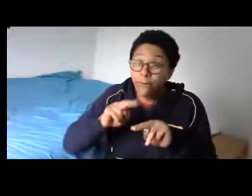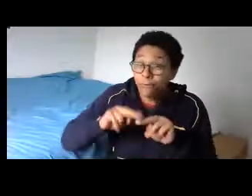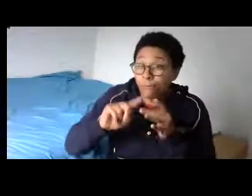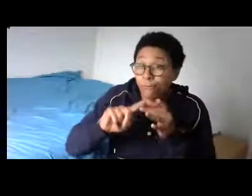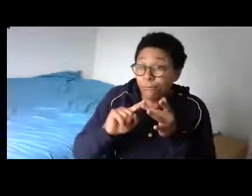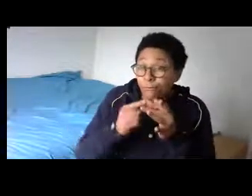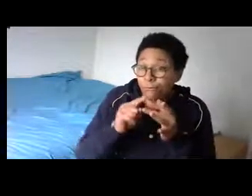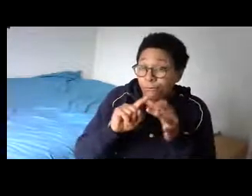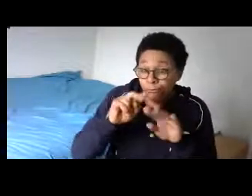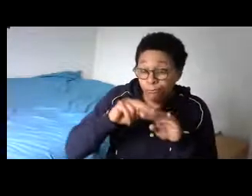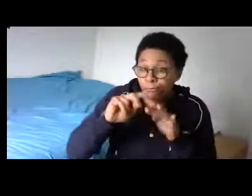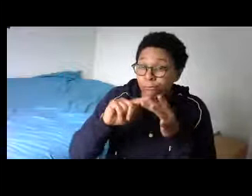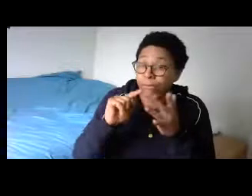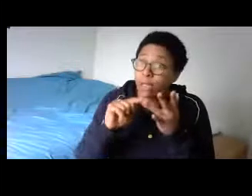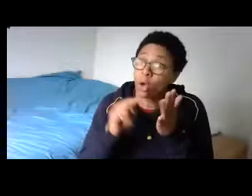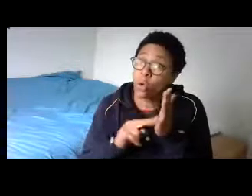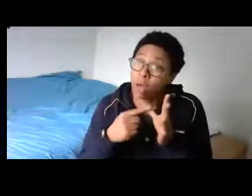it.